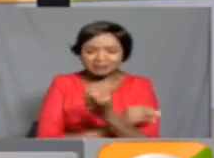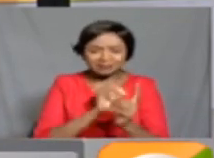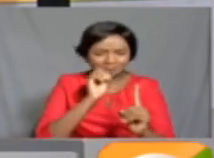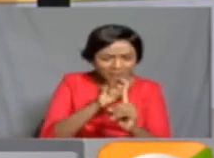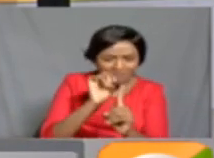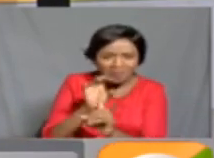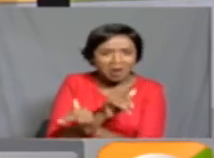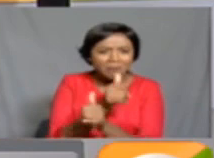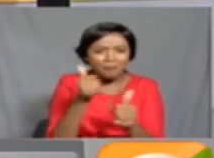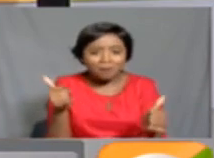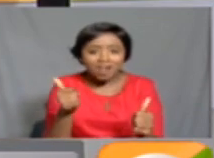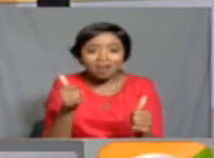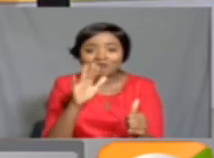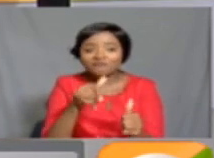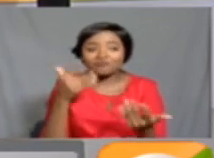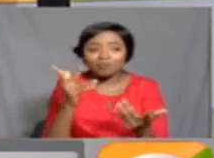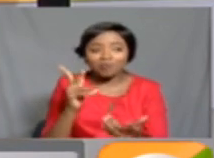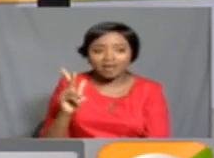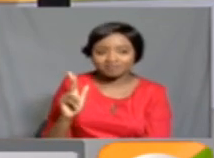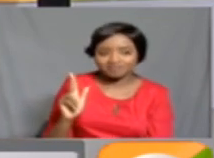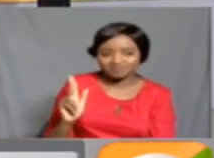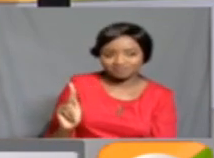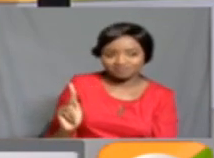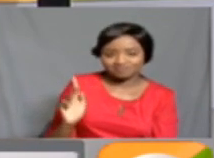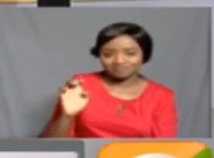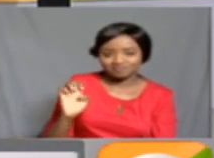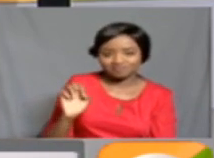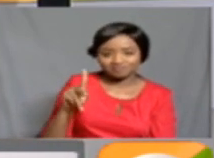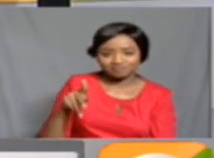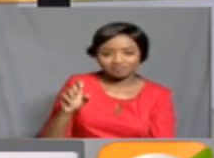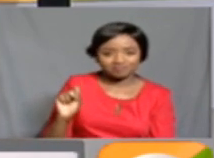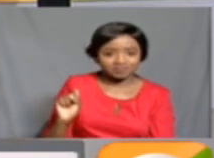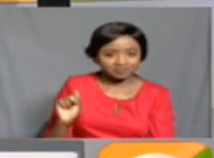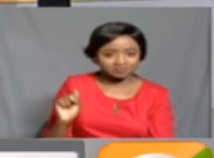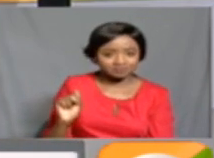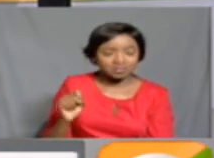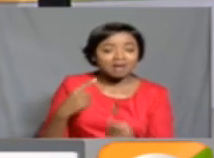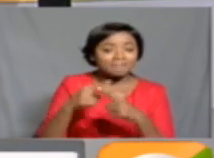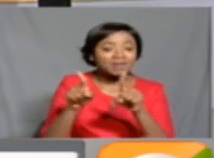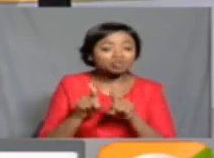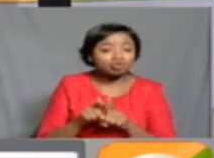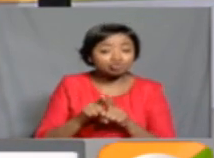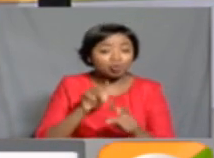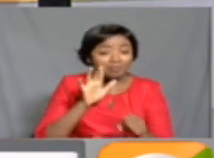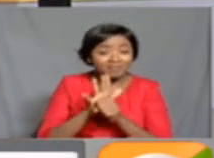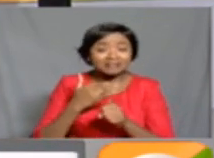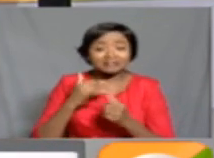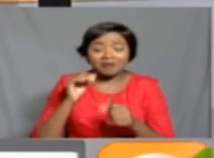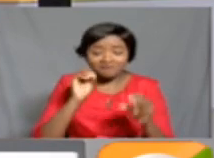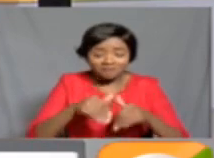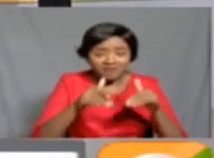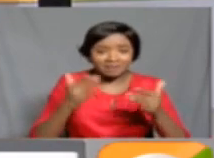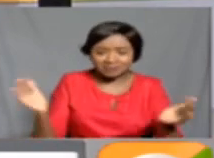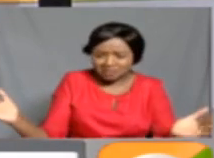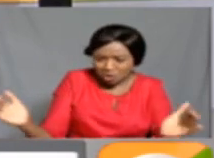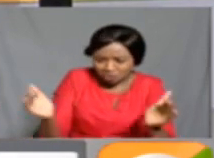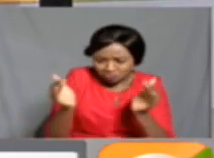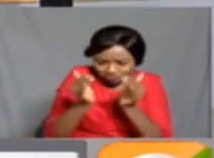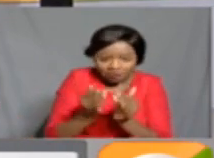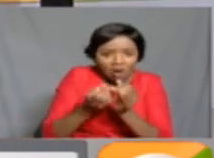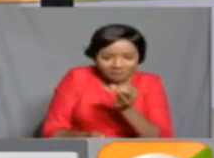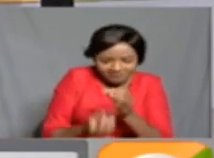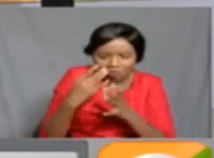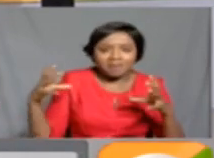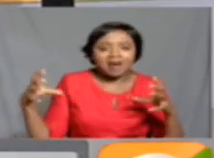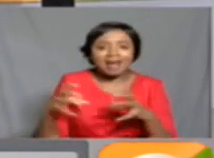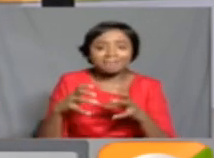done by KEFIS. All right, and smallholder farmers are being encouraged now to come together into cooperatives because